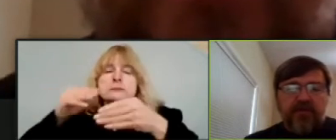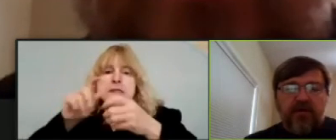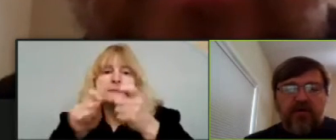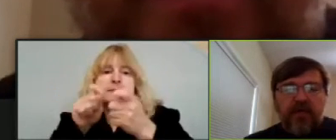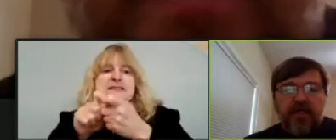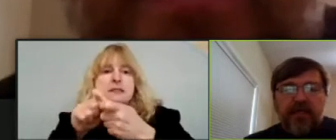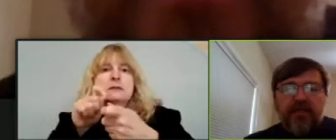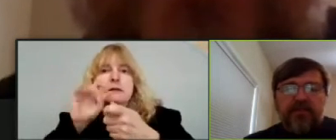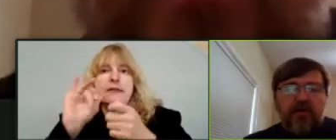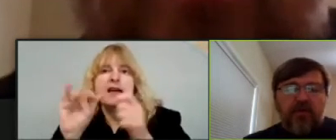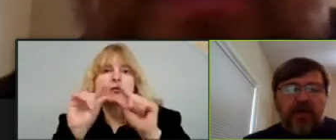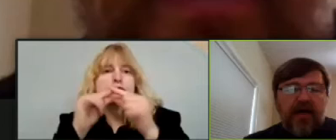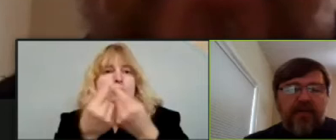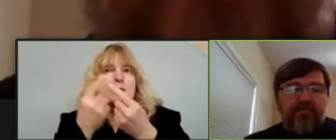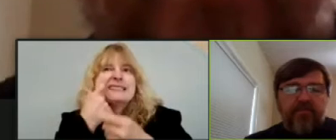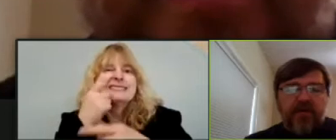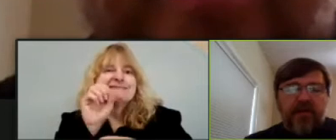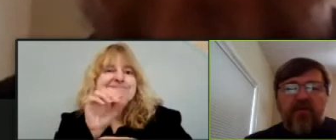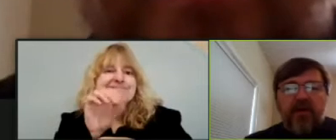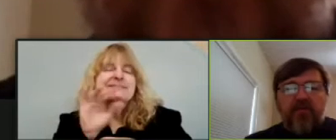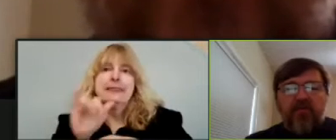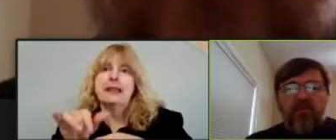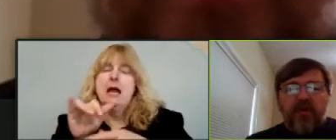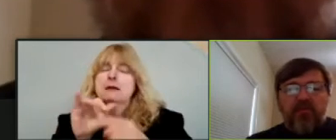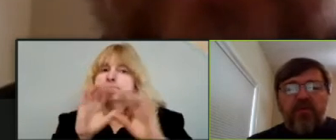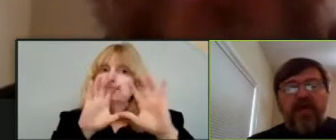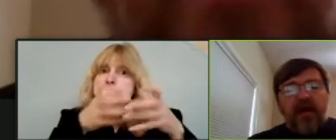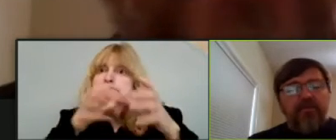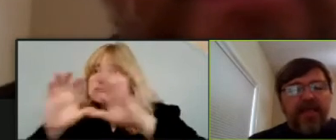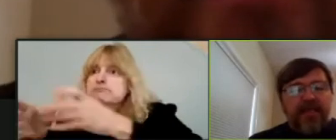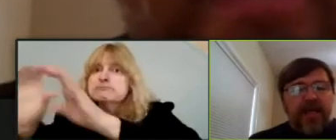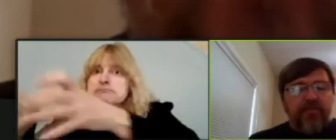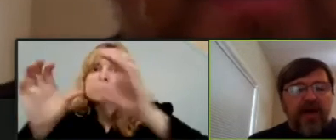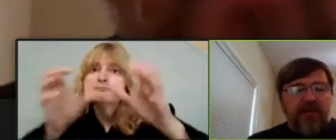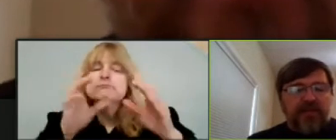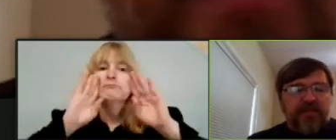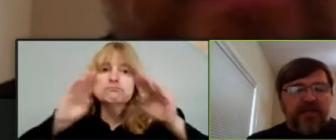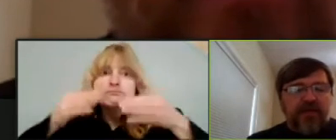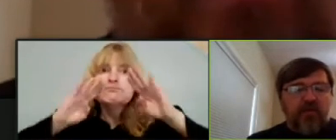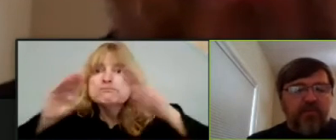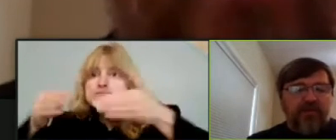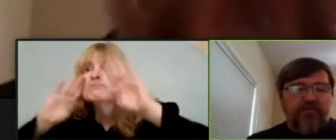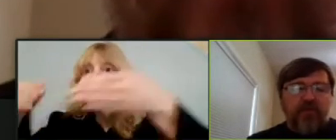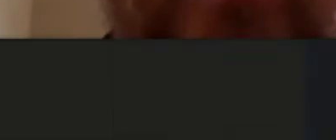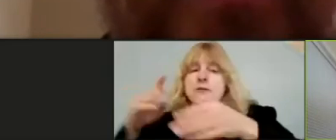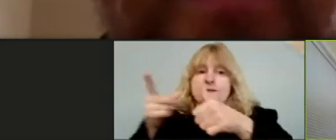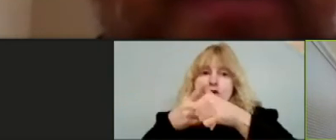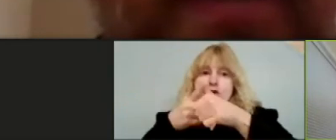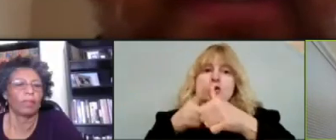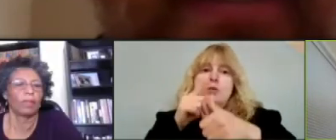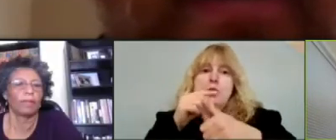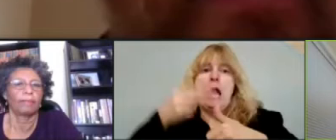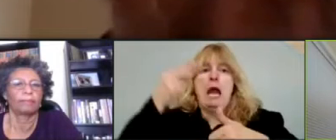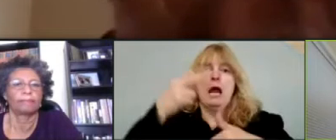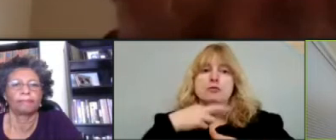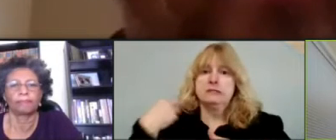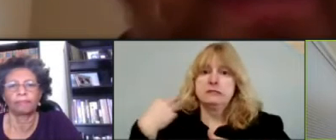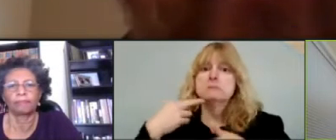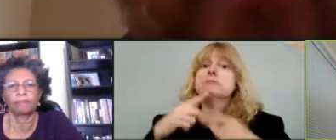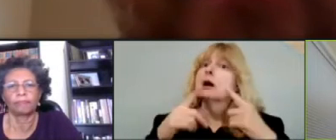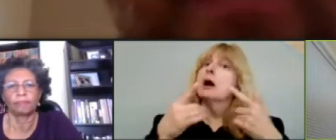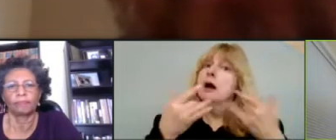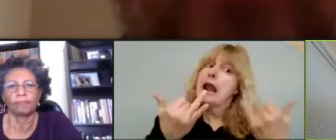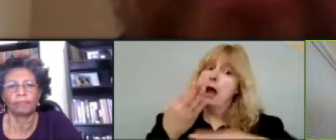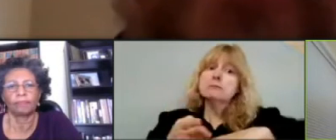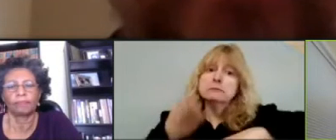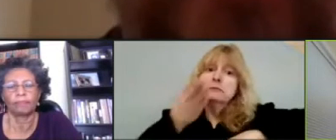few minutes ago. So we are making that progress, and I think we're moving forward. We